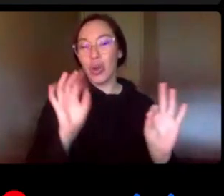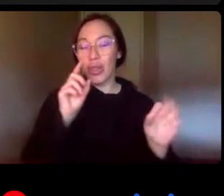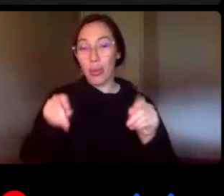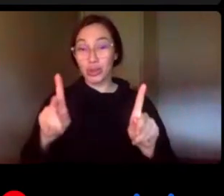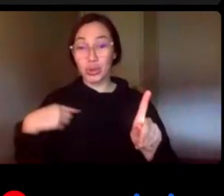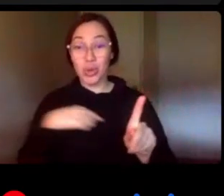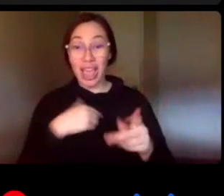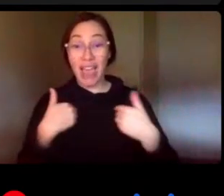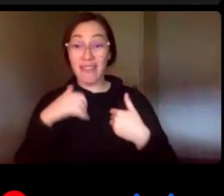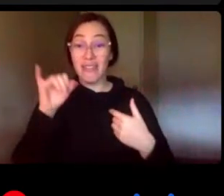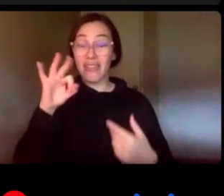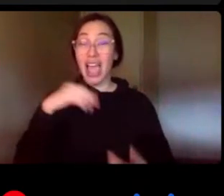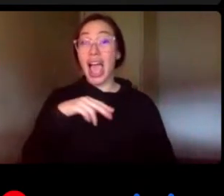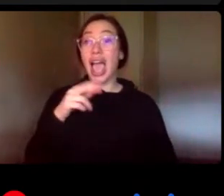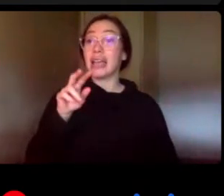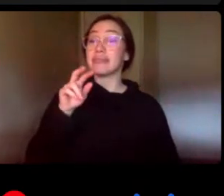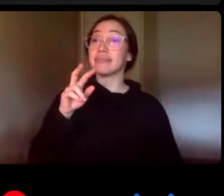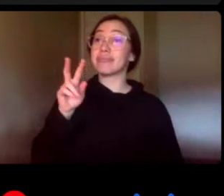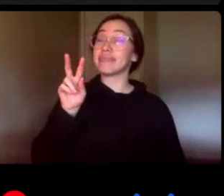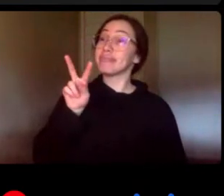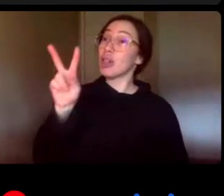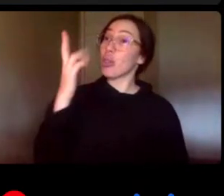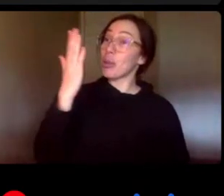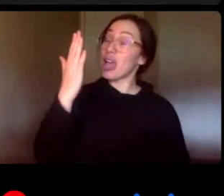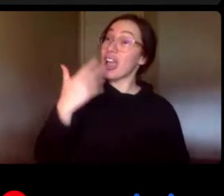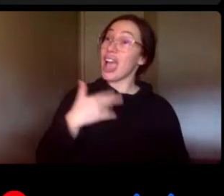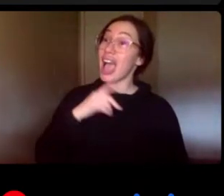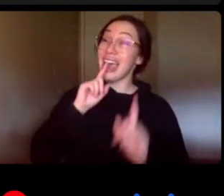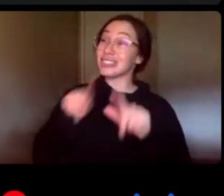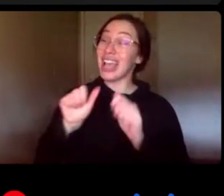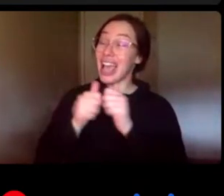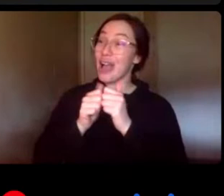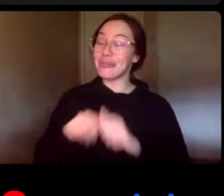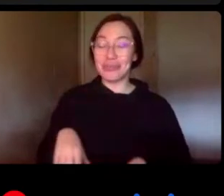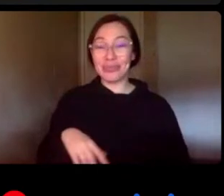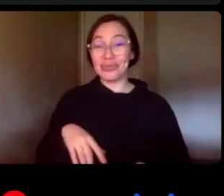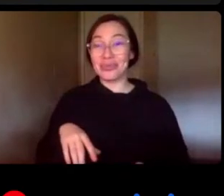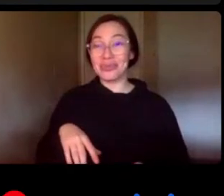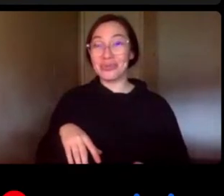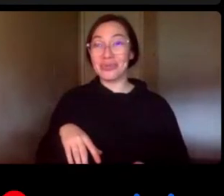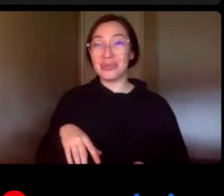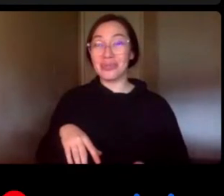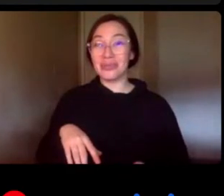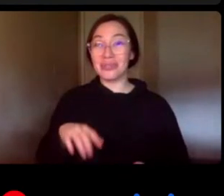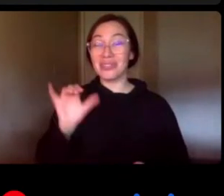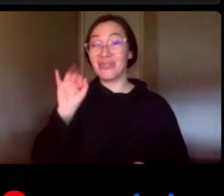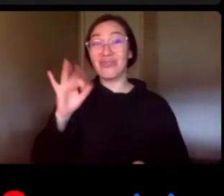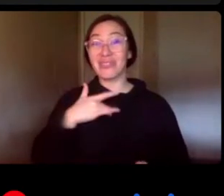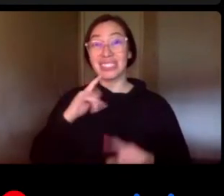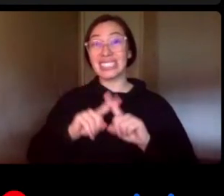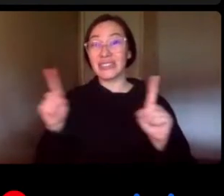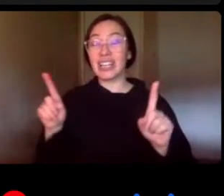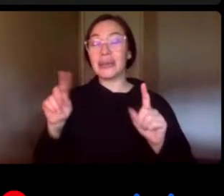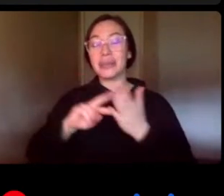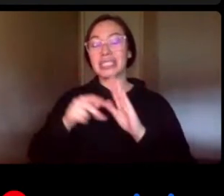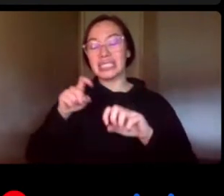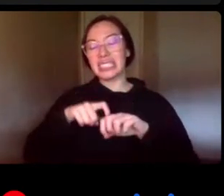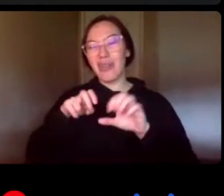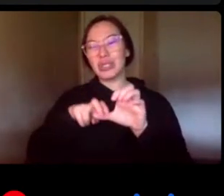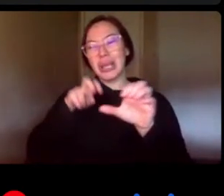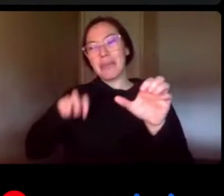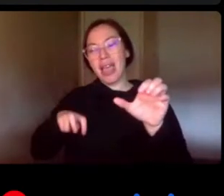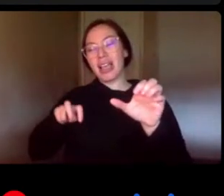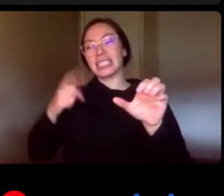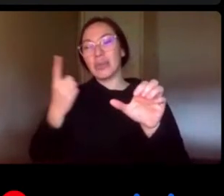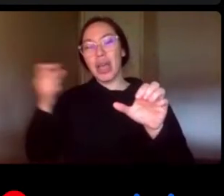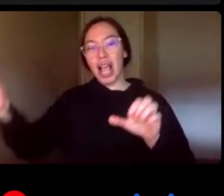mirror and answer that question well, is probably the day I need to say, you know what? It's time to take a step back and let somebody else come